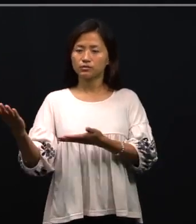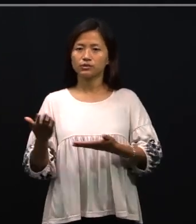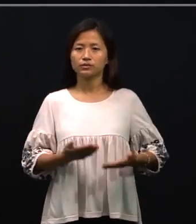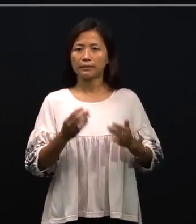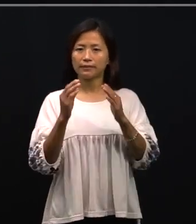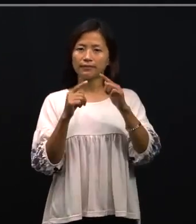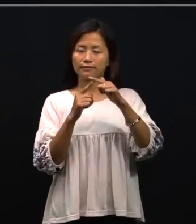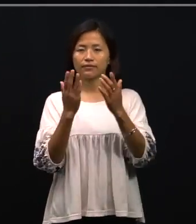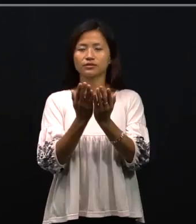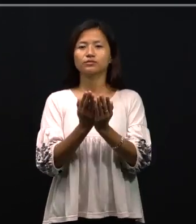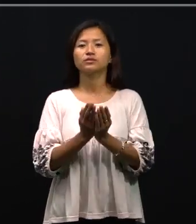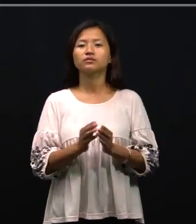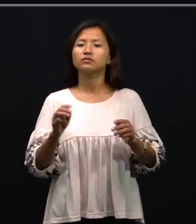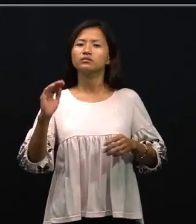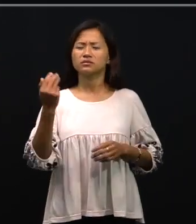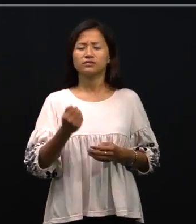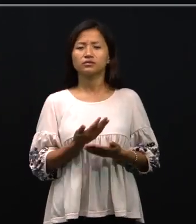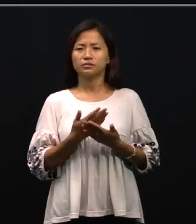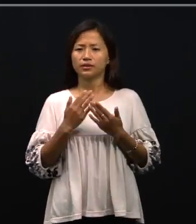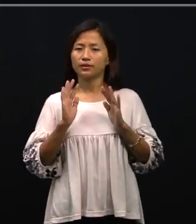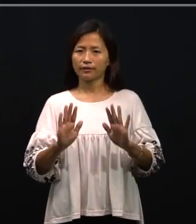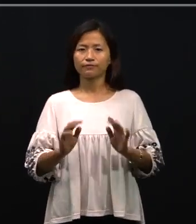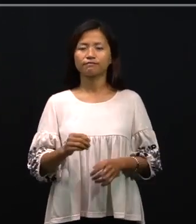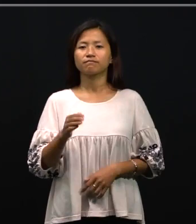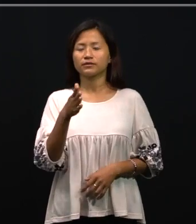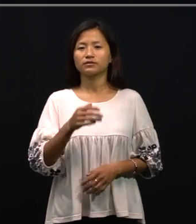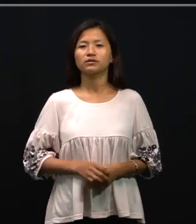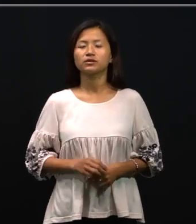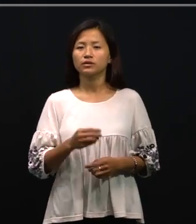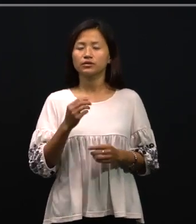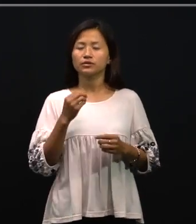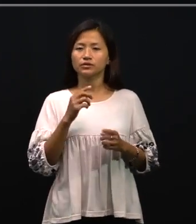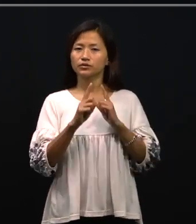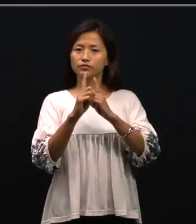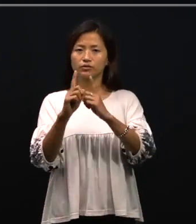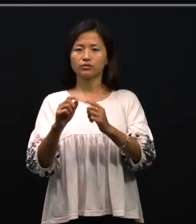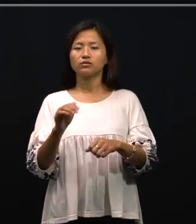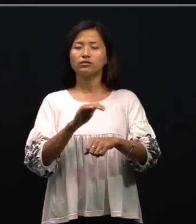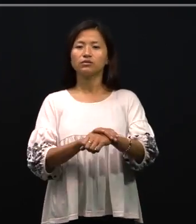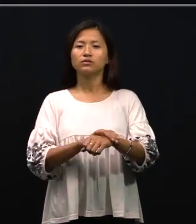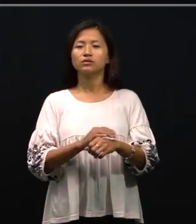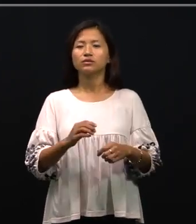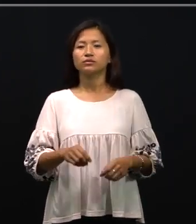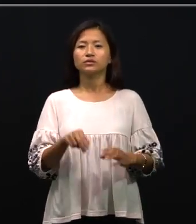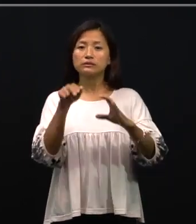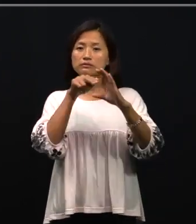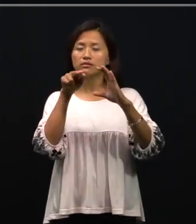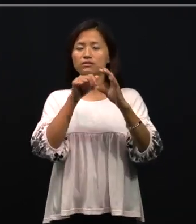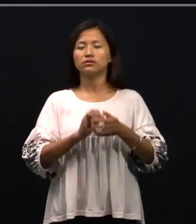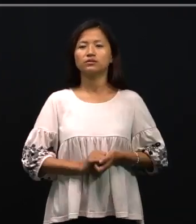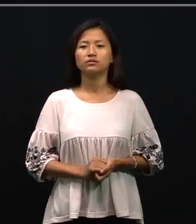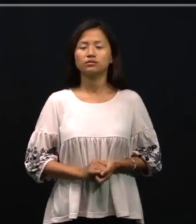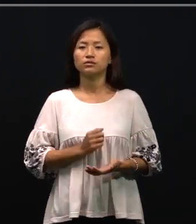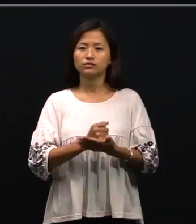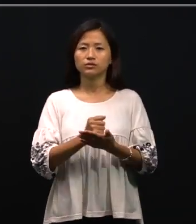or some of you may have not. Anyway, you can just follow on with these recordings, and we'll